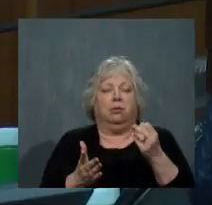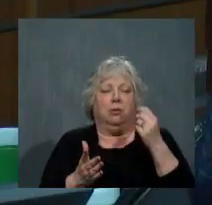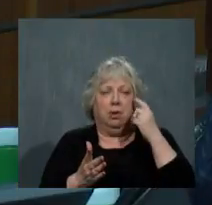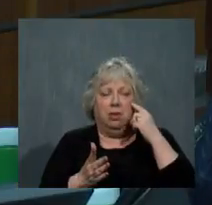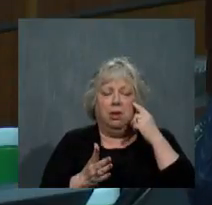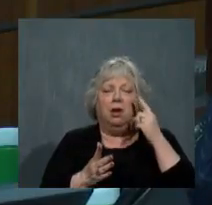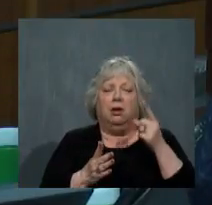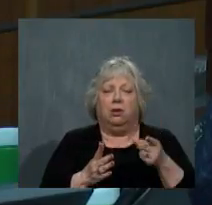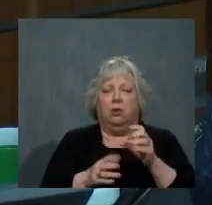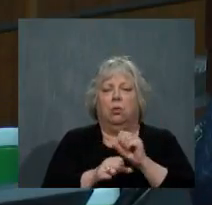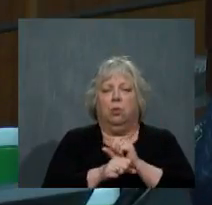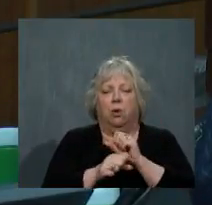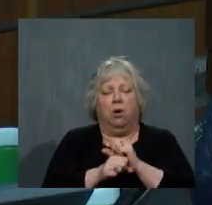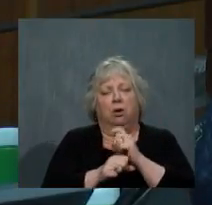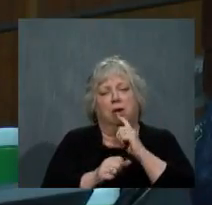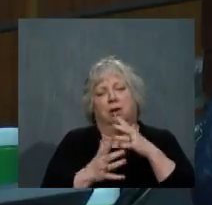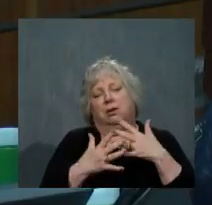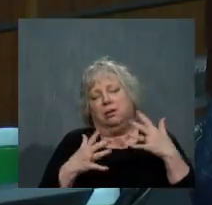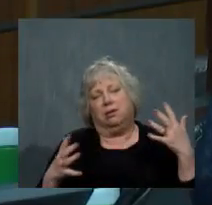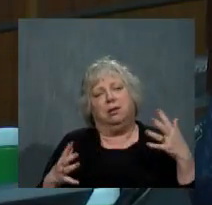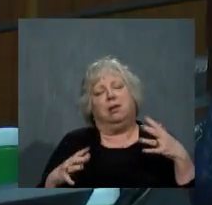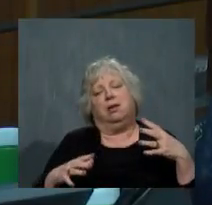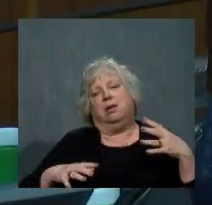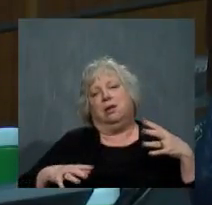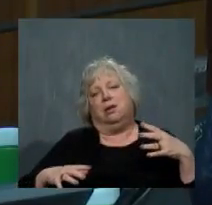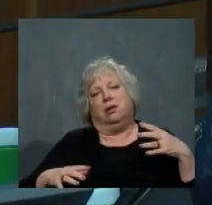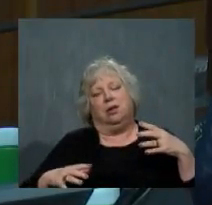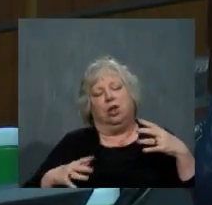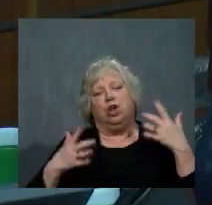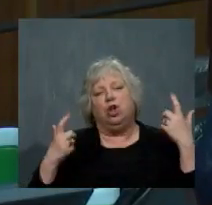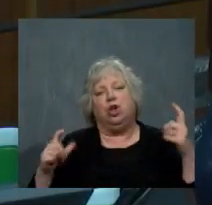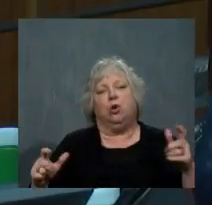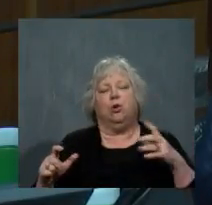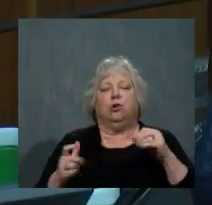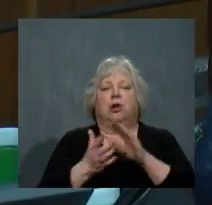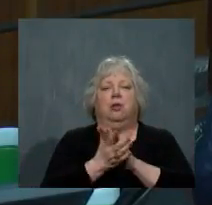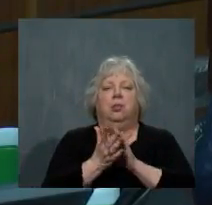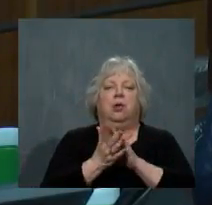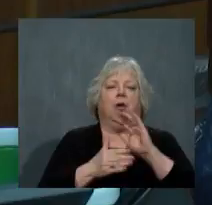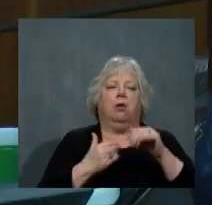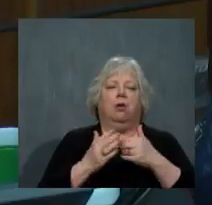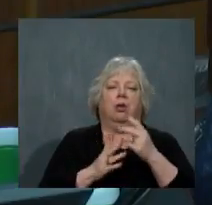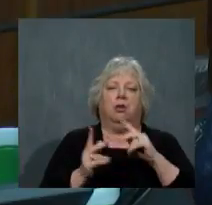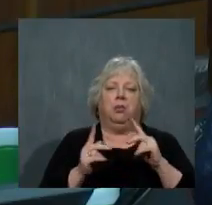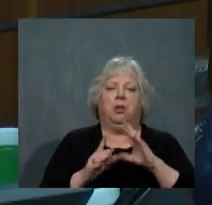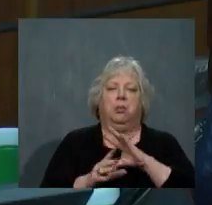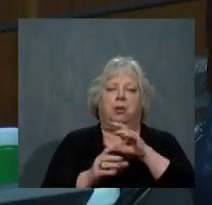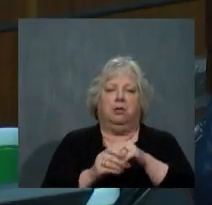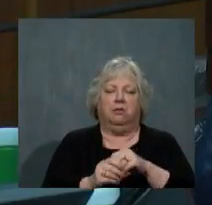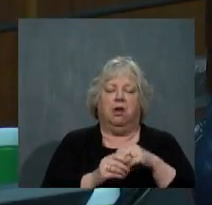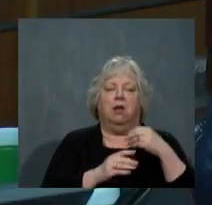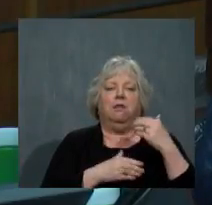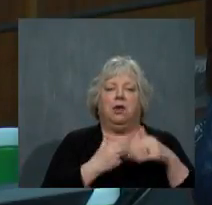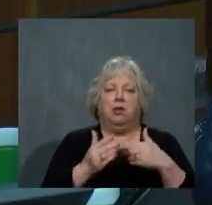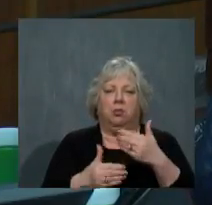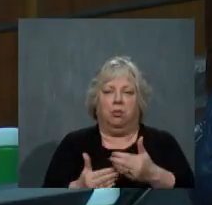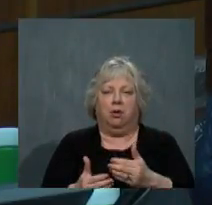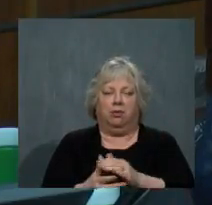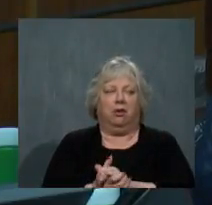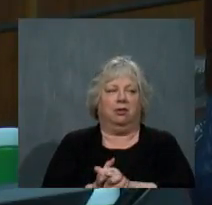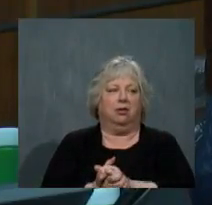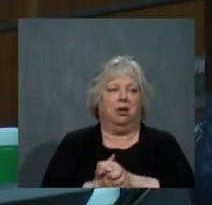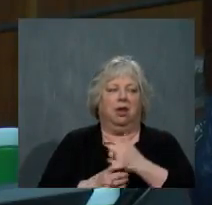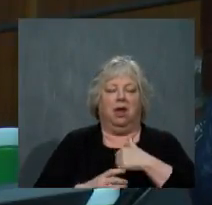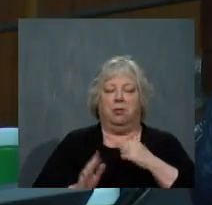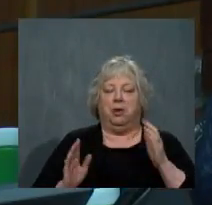come leaps and bounds, and I appreciate your efforts, and I applaud everybody that's been involved in the process. I think this is, you know, I'm a